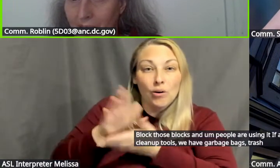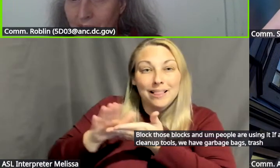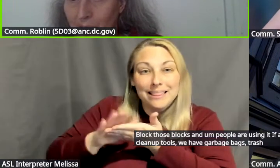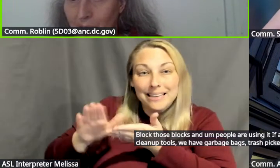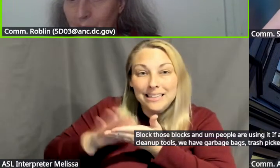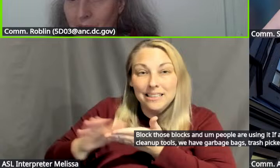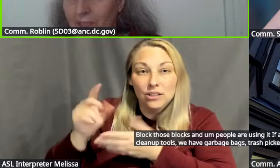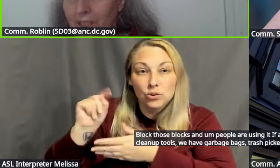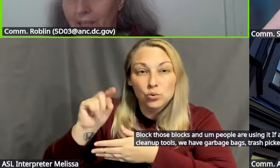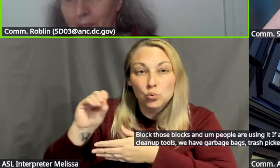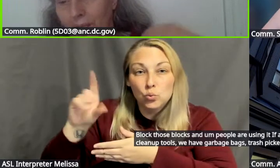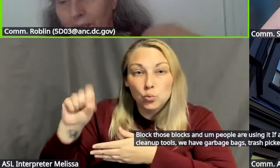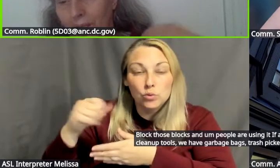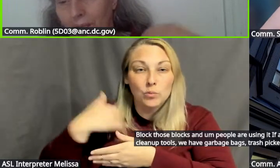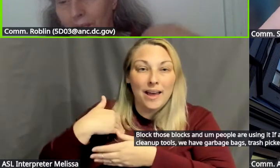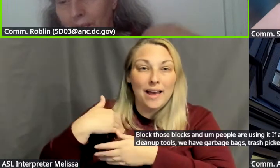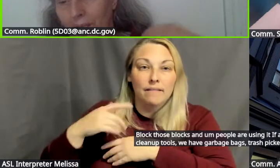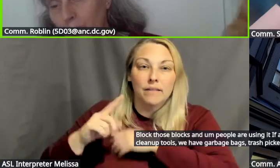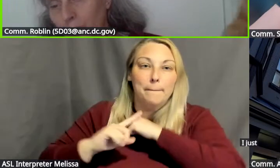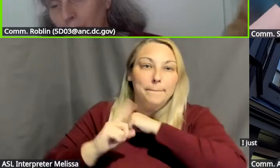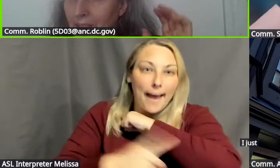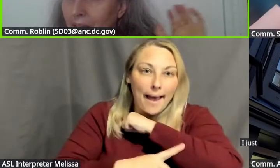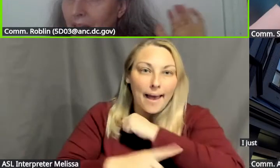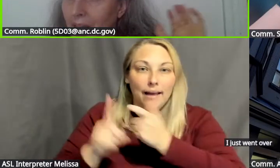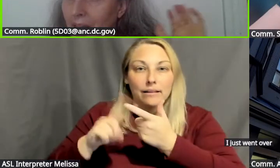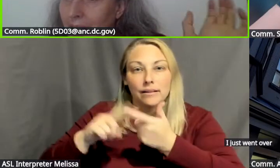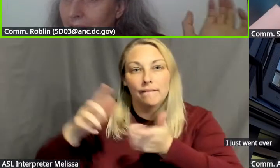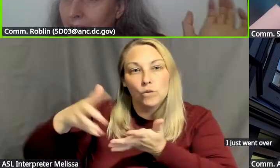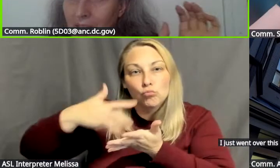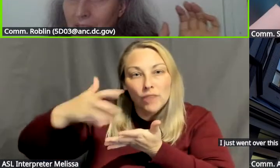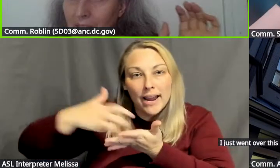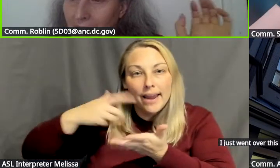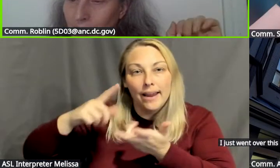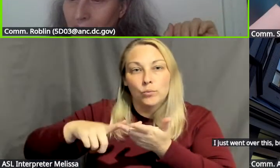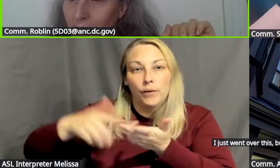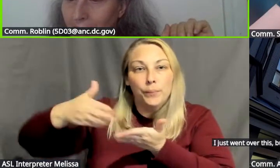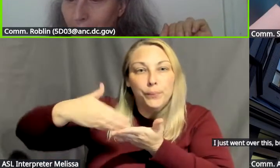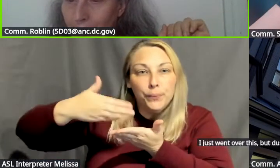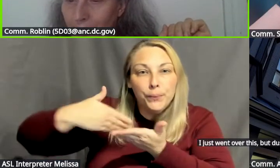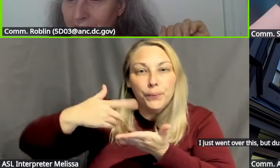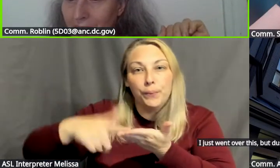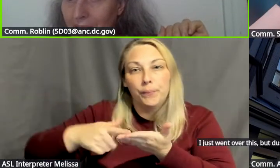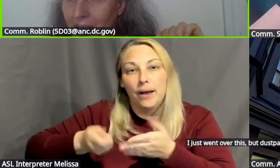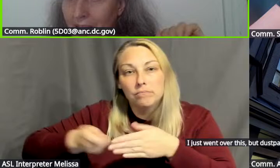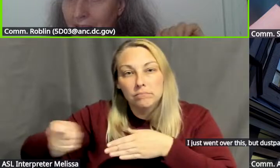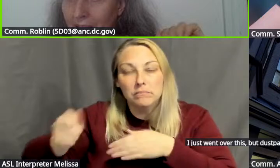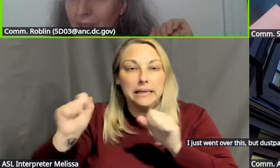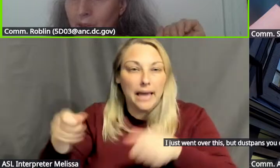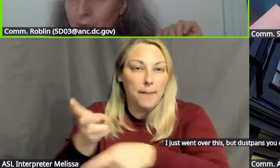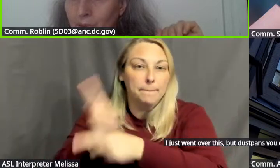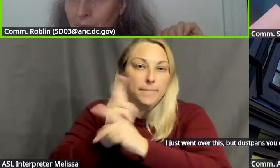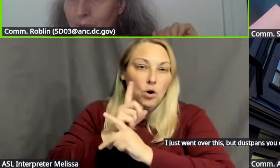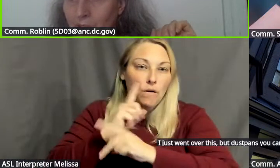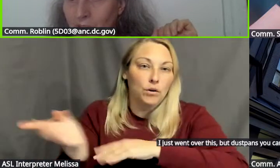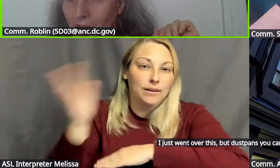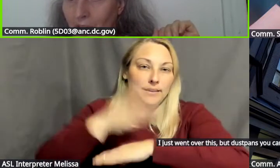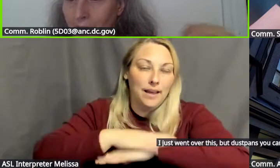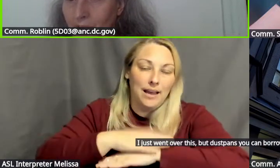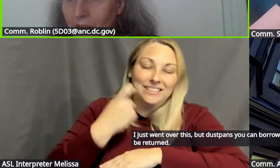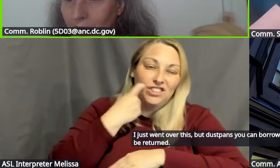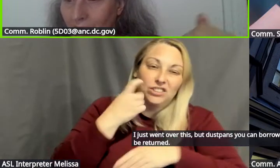and brooms. I just went over this, but dustpans you can borrow for the day. They do need to be